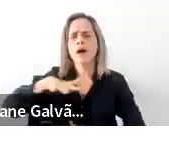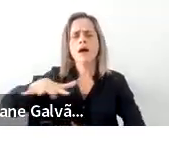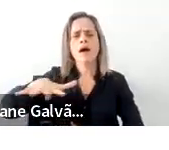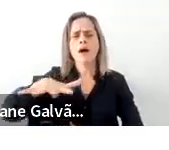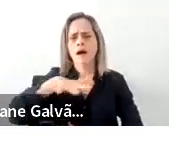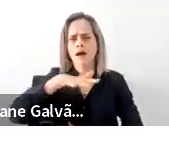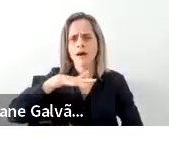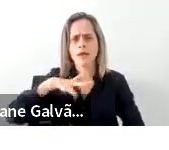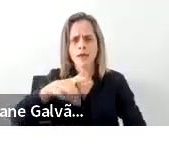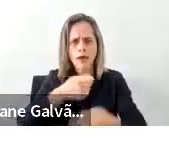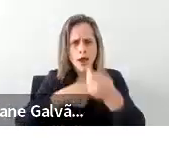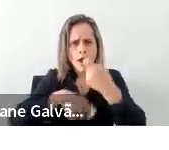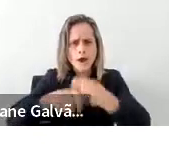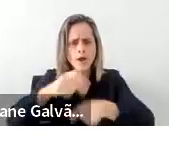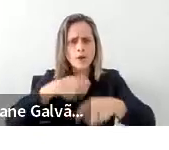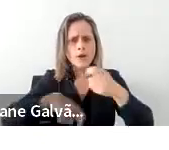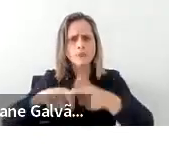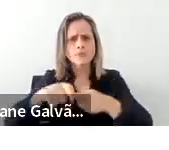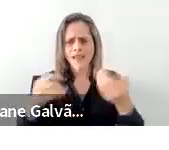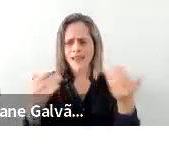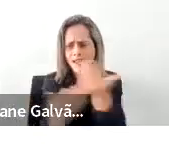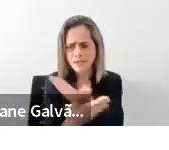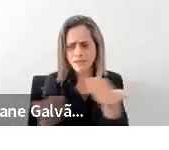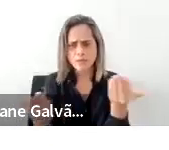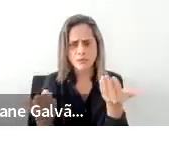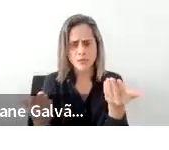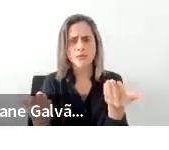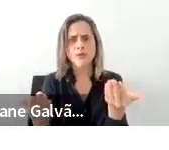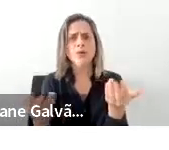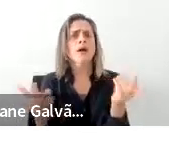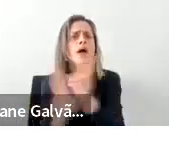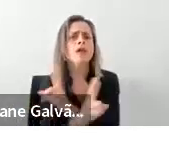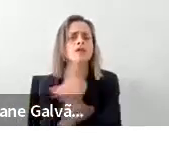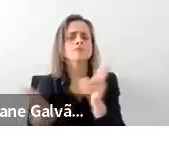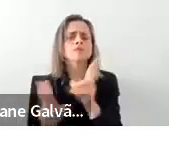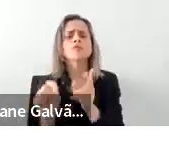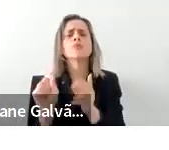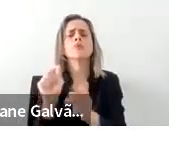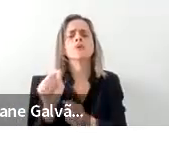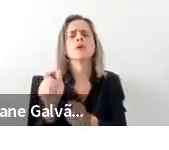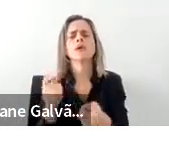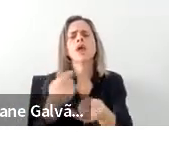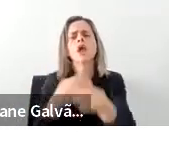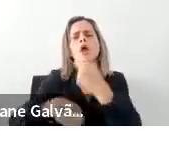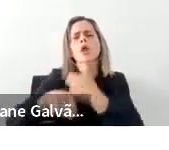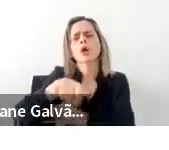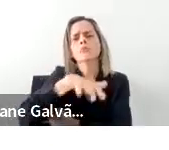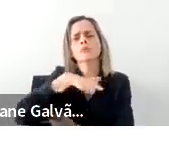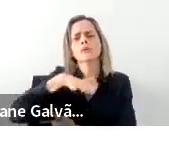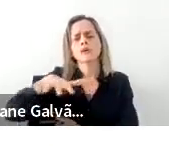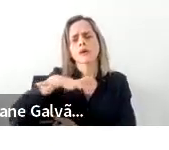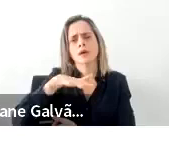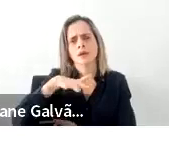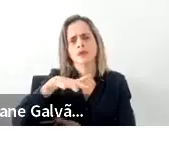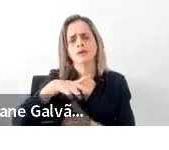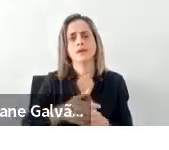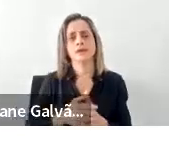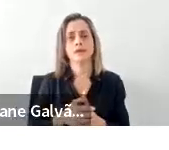And he says the categories of bourgeois economics consist precisely of forms of this kind, that's to say, absurd